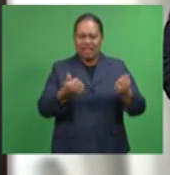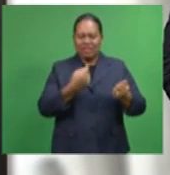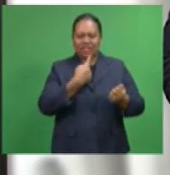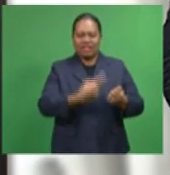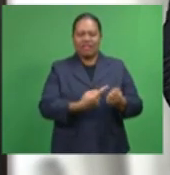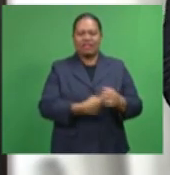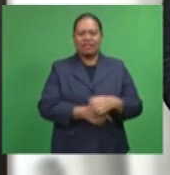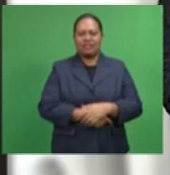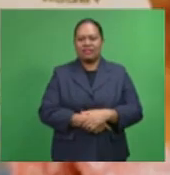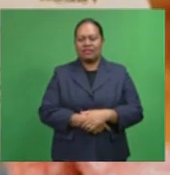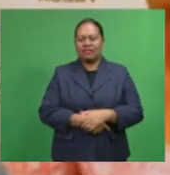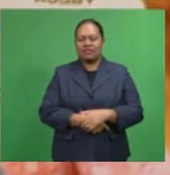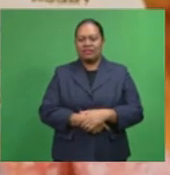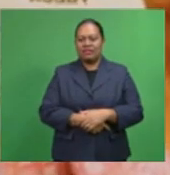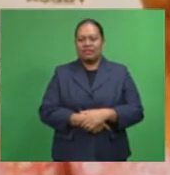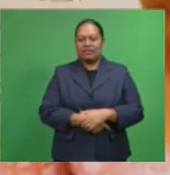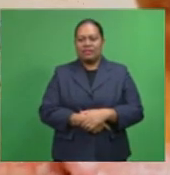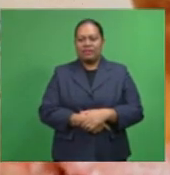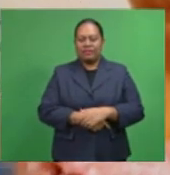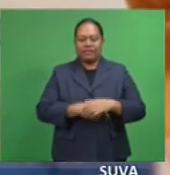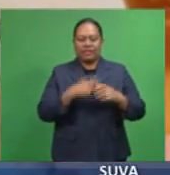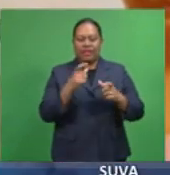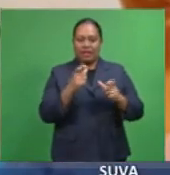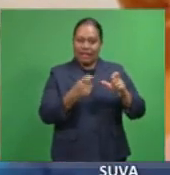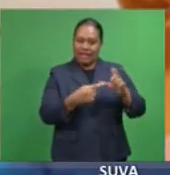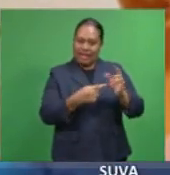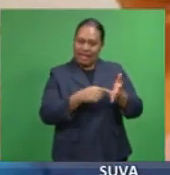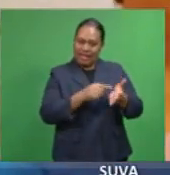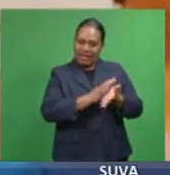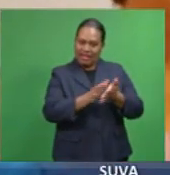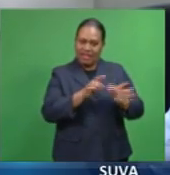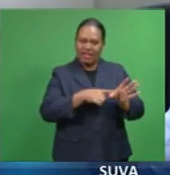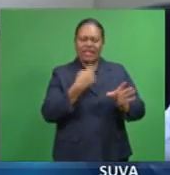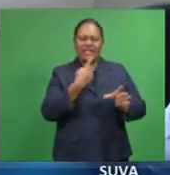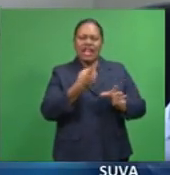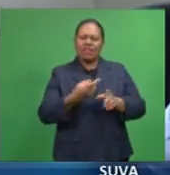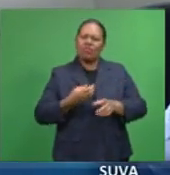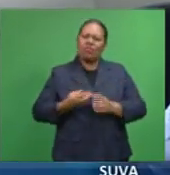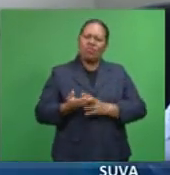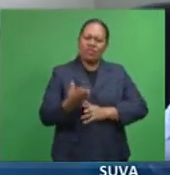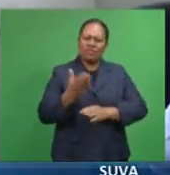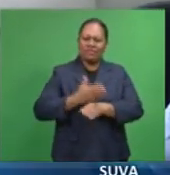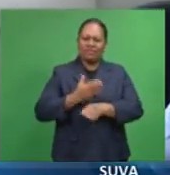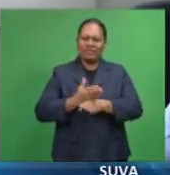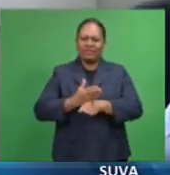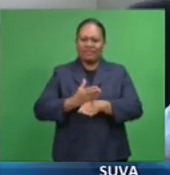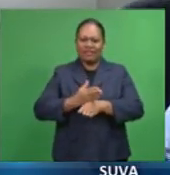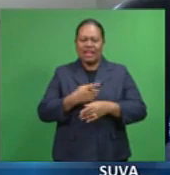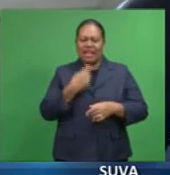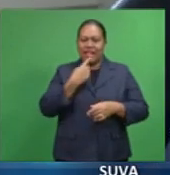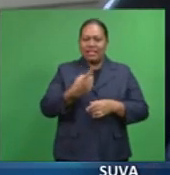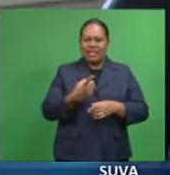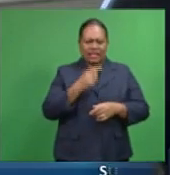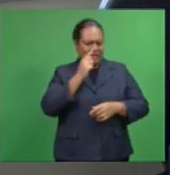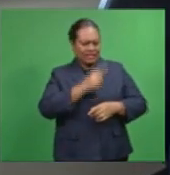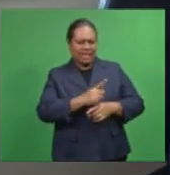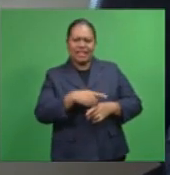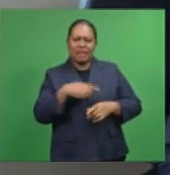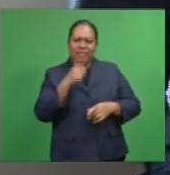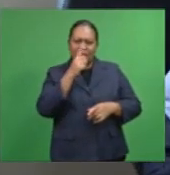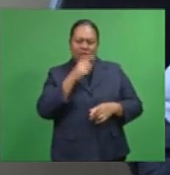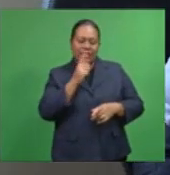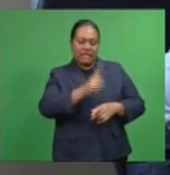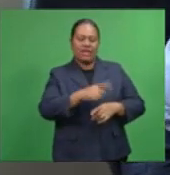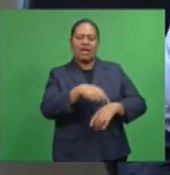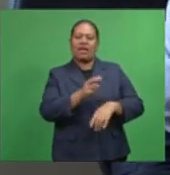with the details. Kathy Wong says throughout her career she had been fortunate that people treated her as a